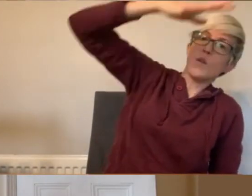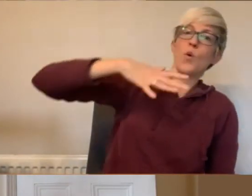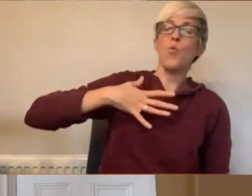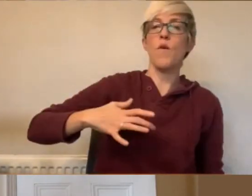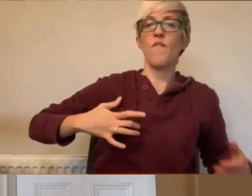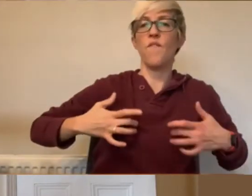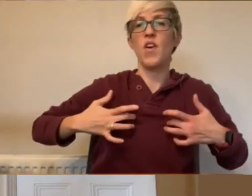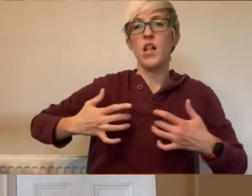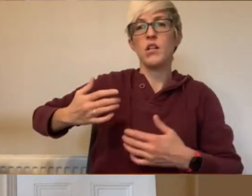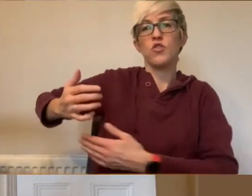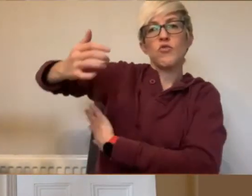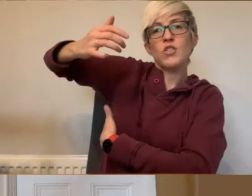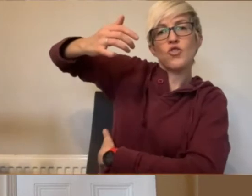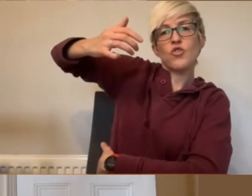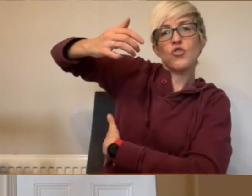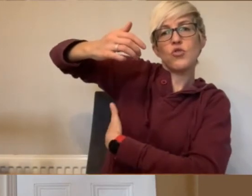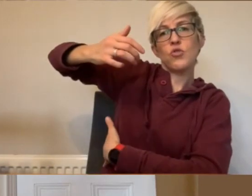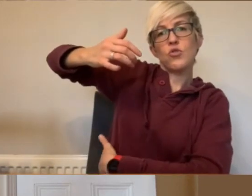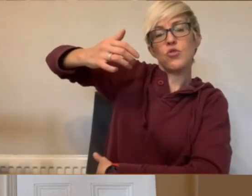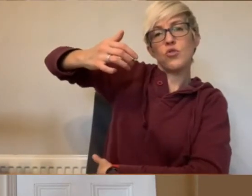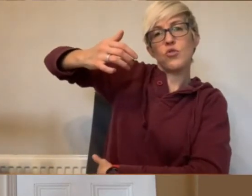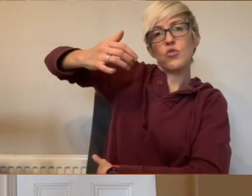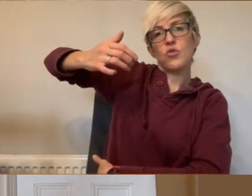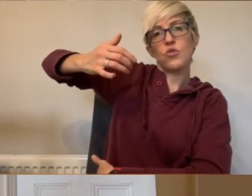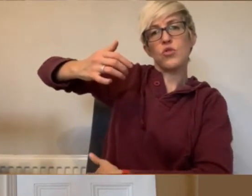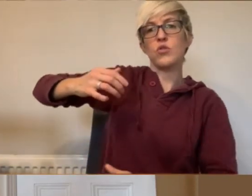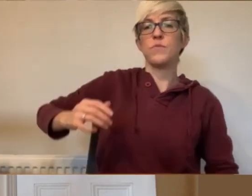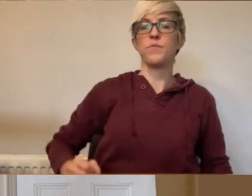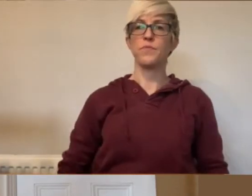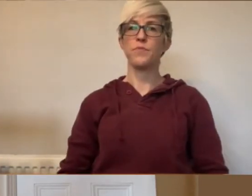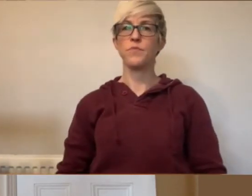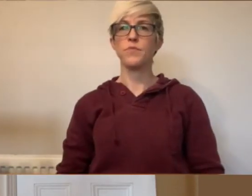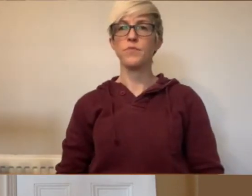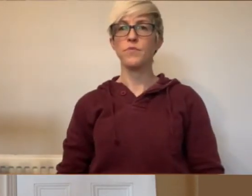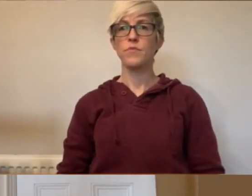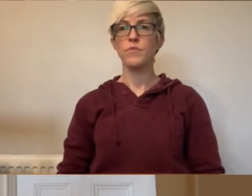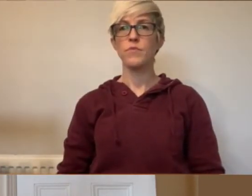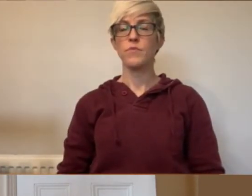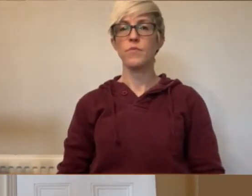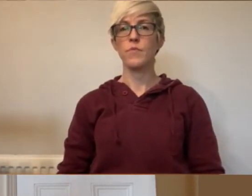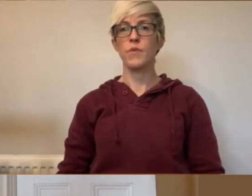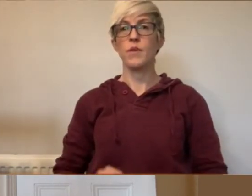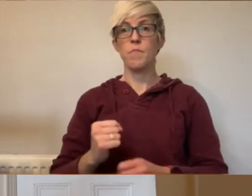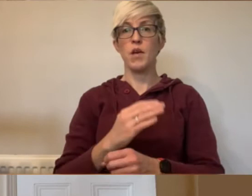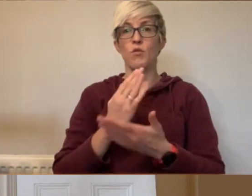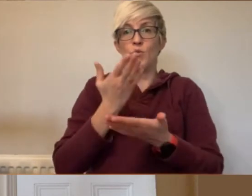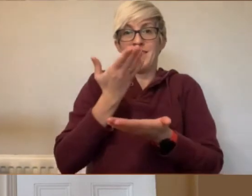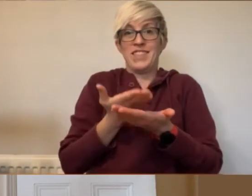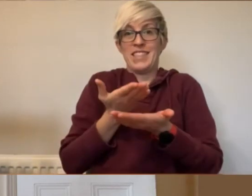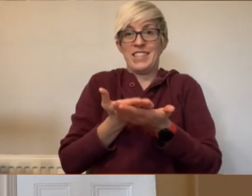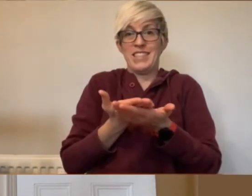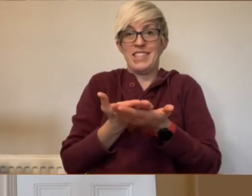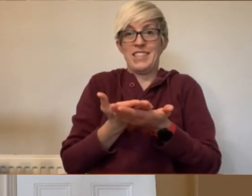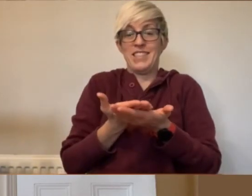Reaching through those right fingertips, stretching the right hand side of the body, keeping both bum cheeks